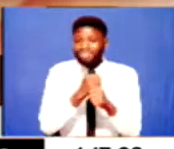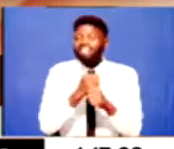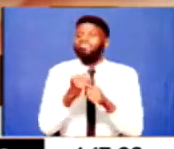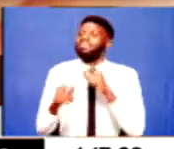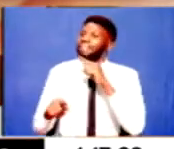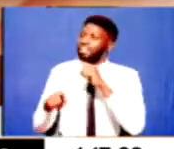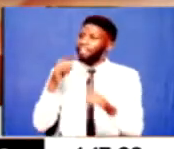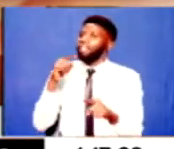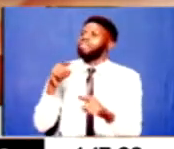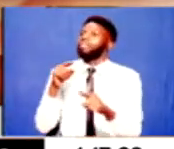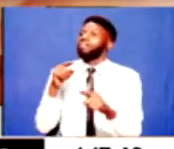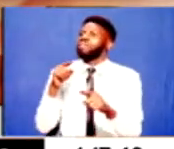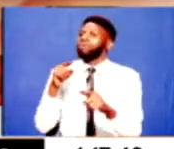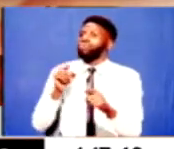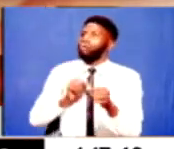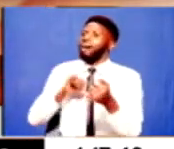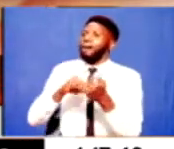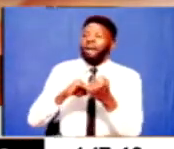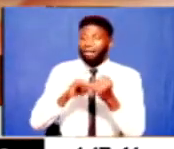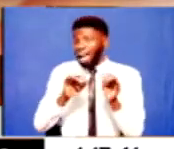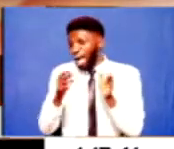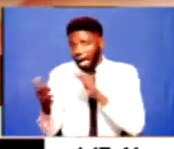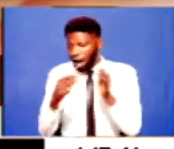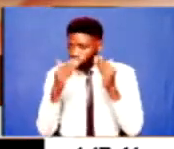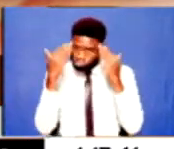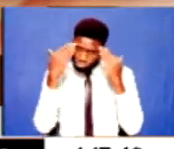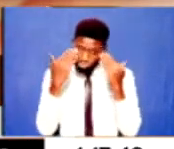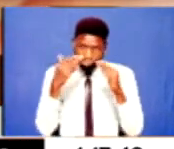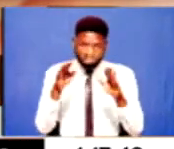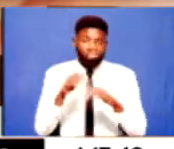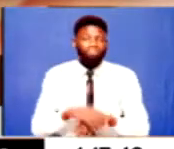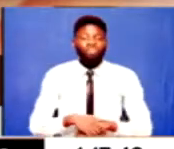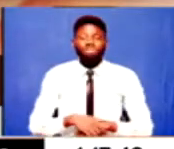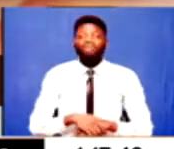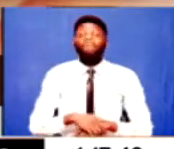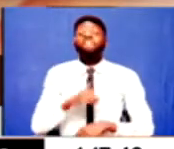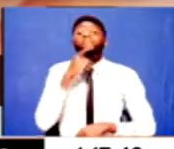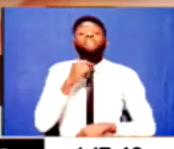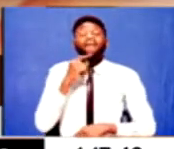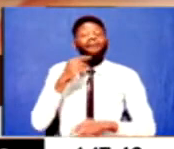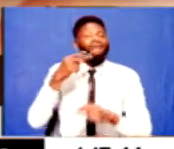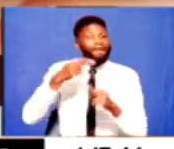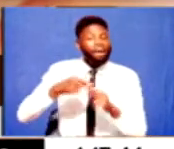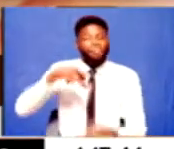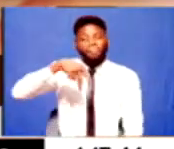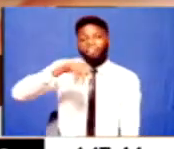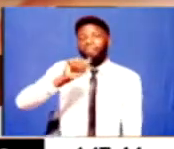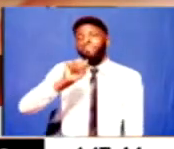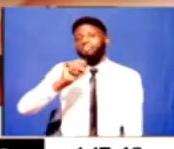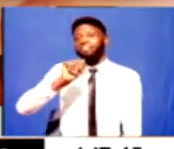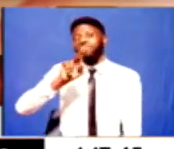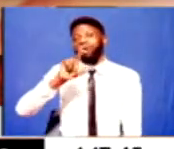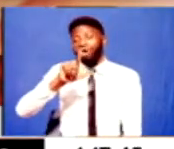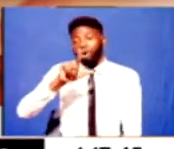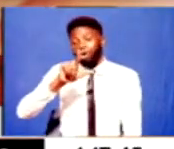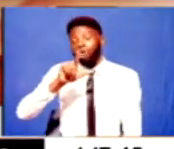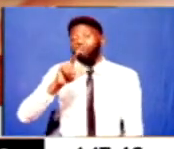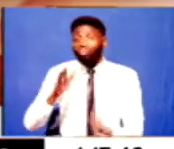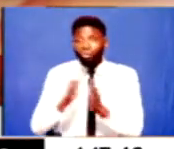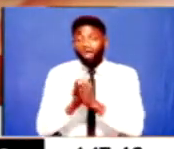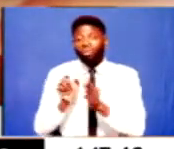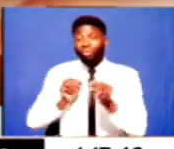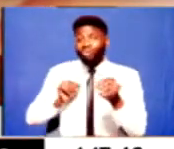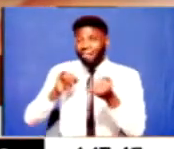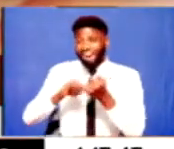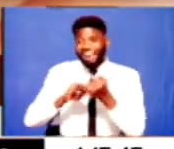According to a police report at the Central Police Station, Paul Ochieng and his wife got into a heated argument which left